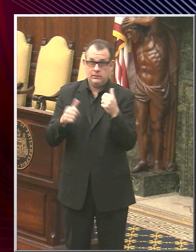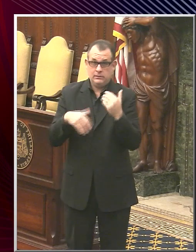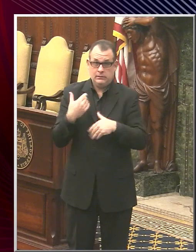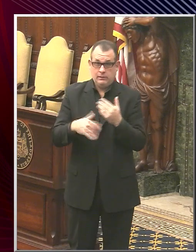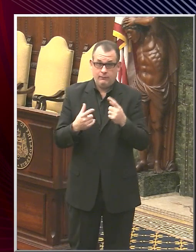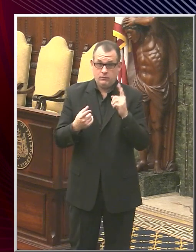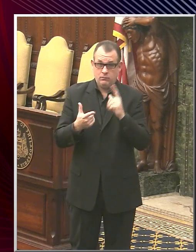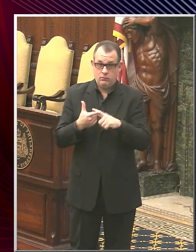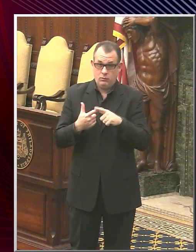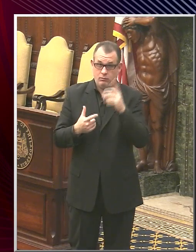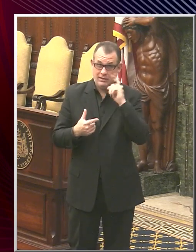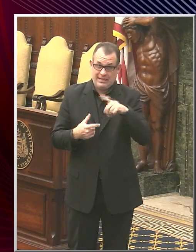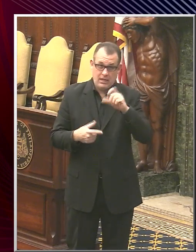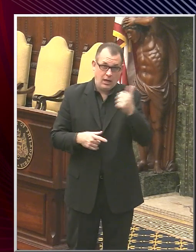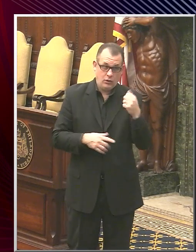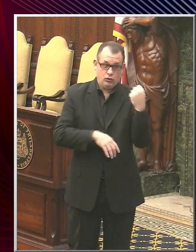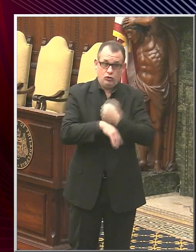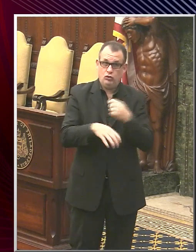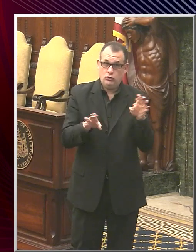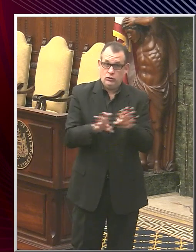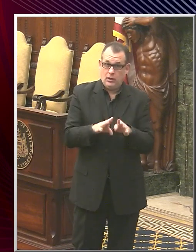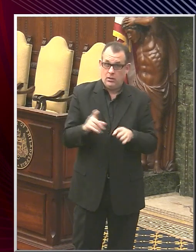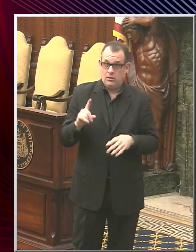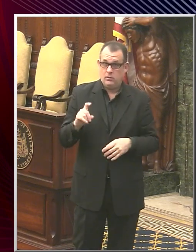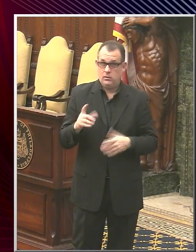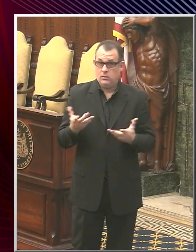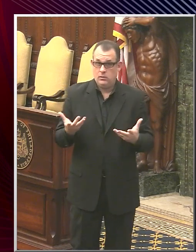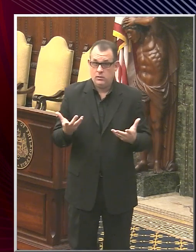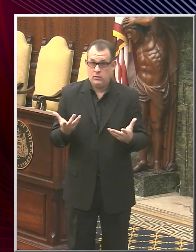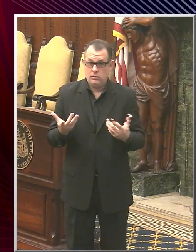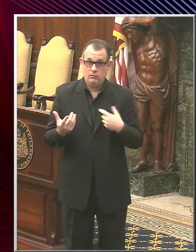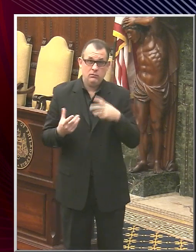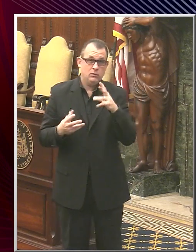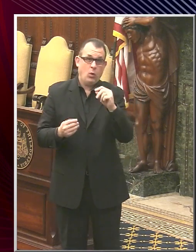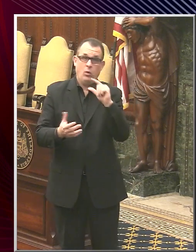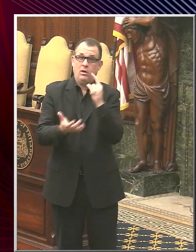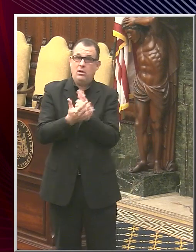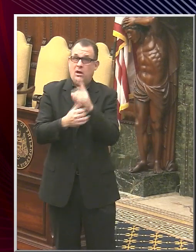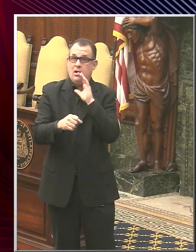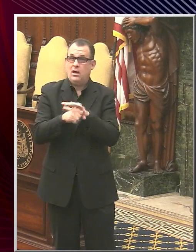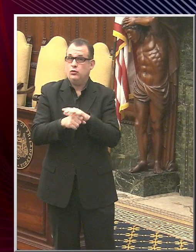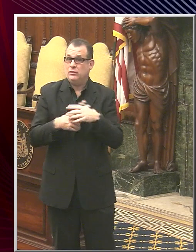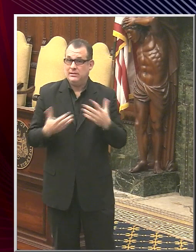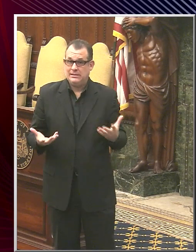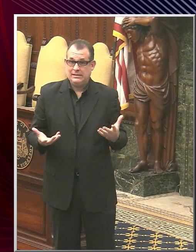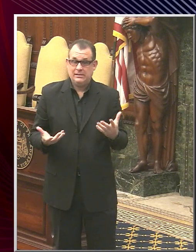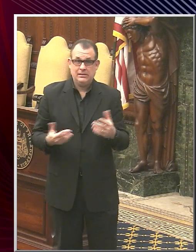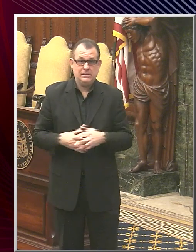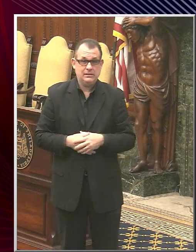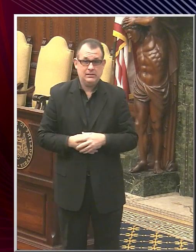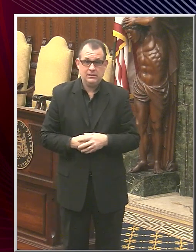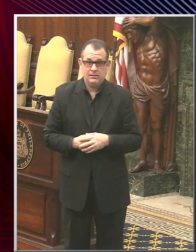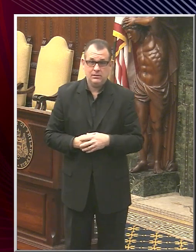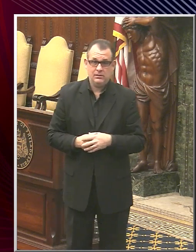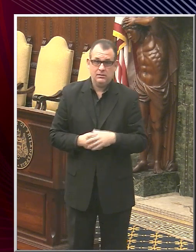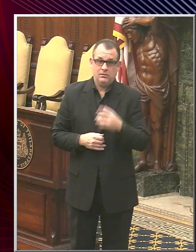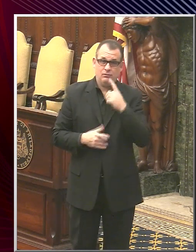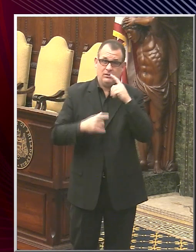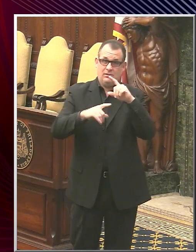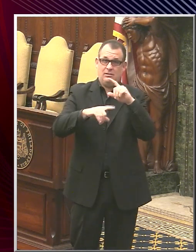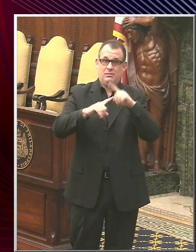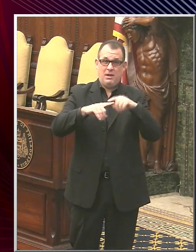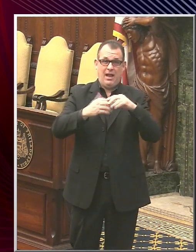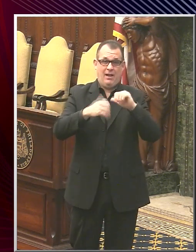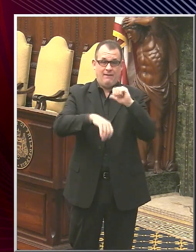have another shutdown? I can't guarantee that. I would like to do that, but it all depends on how quickly the vaccine comes to